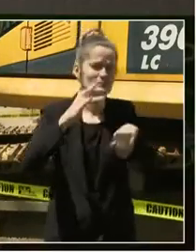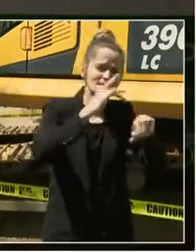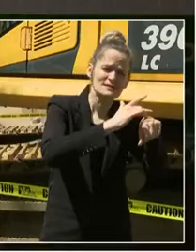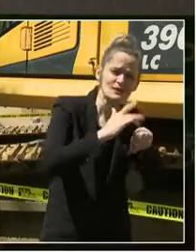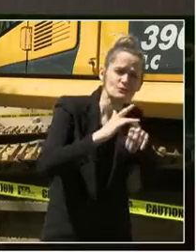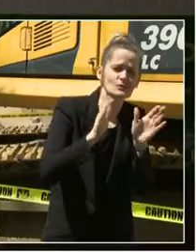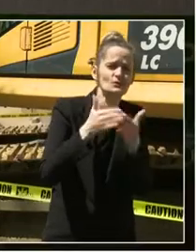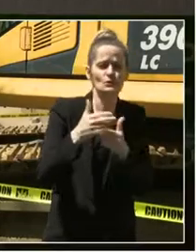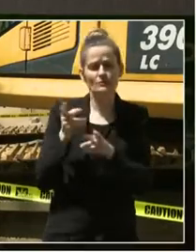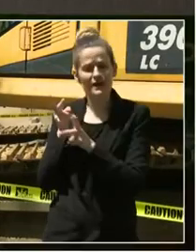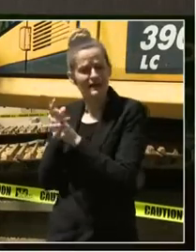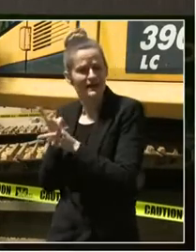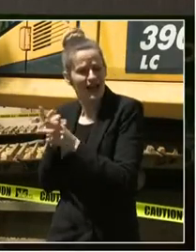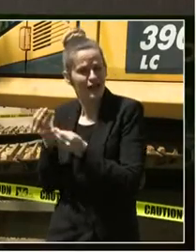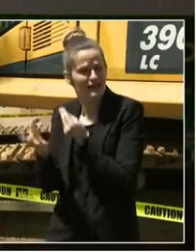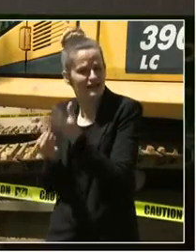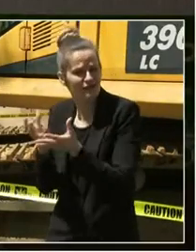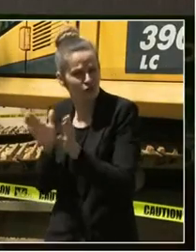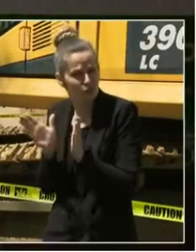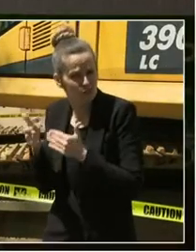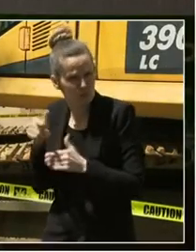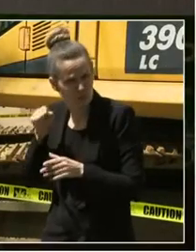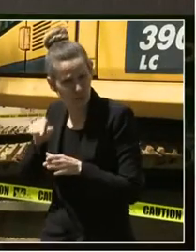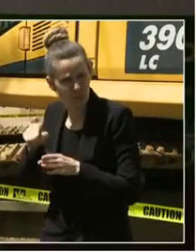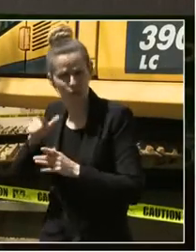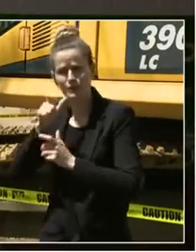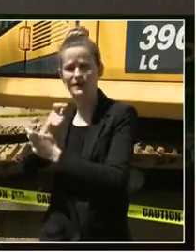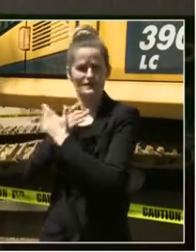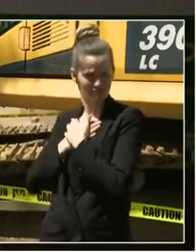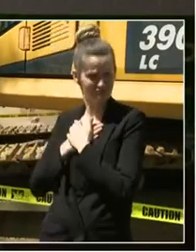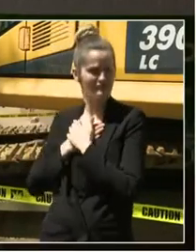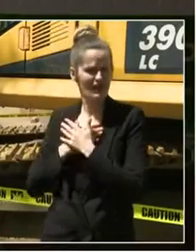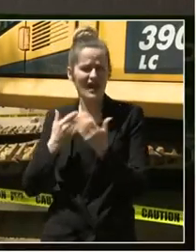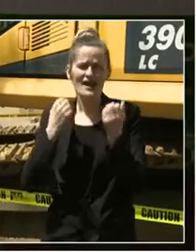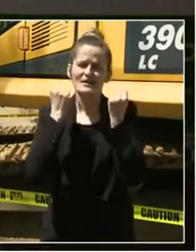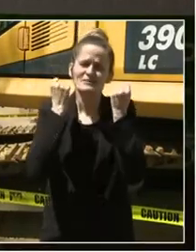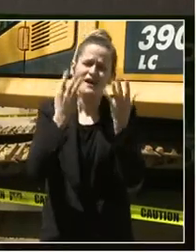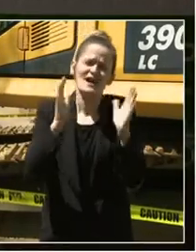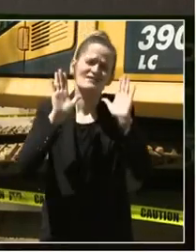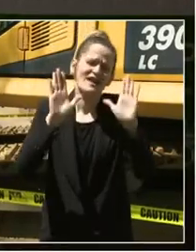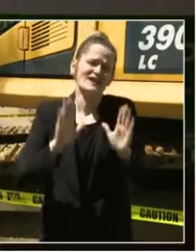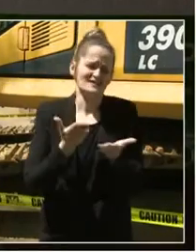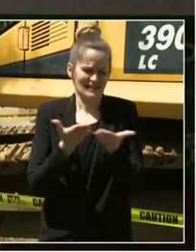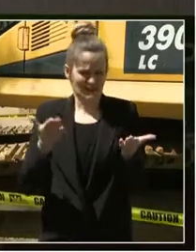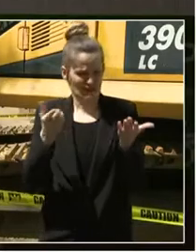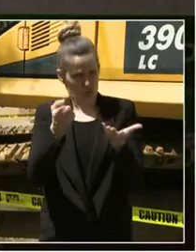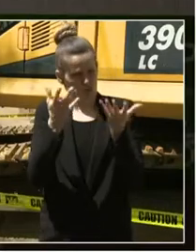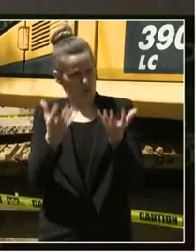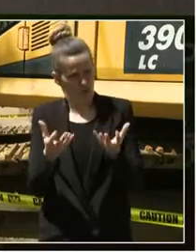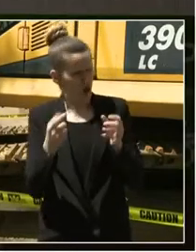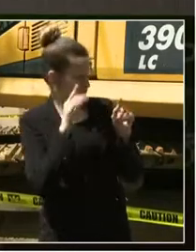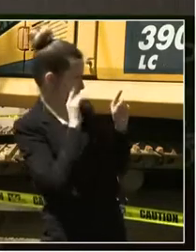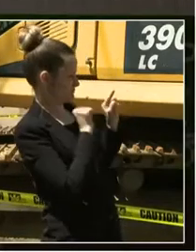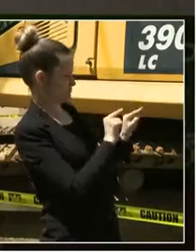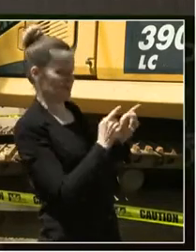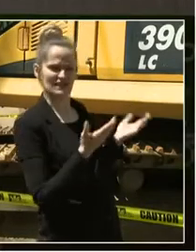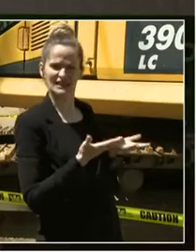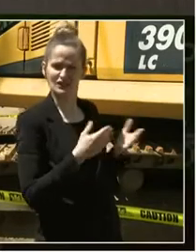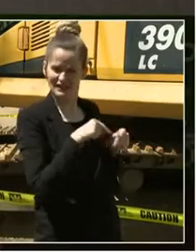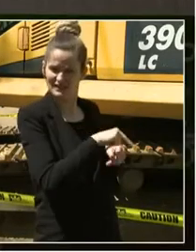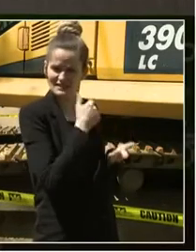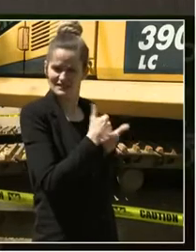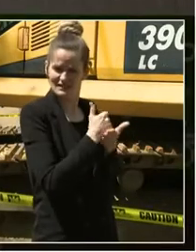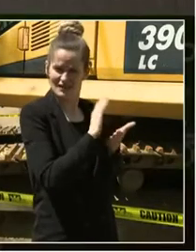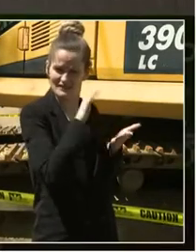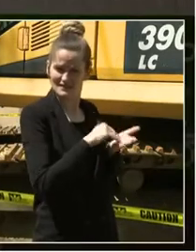the fantastic amenities that you would expect at one of our recreation centers. So I